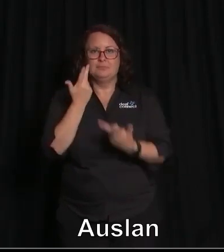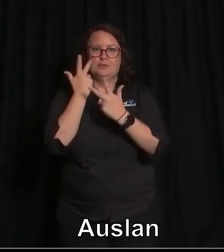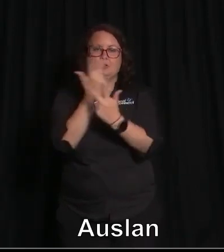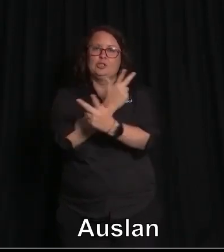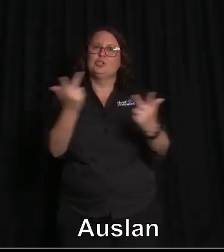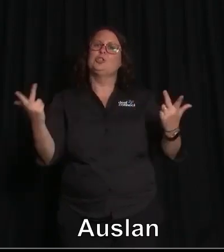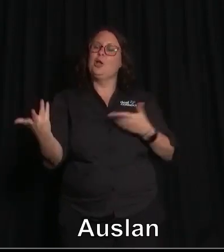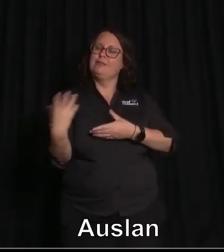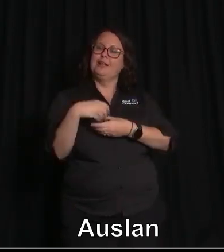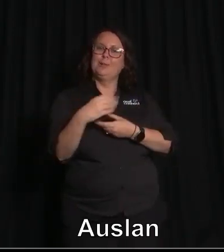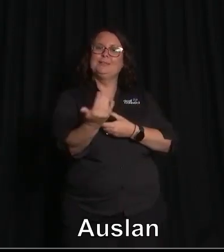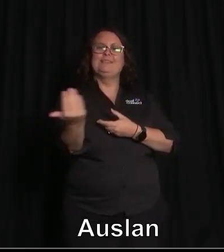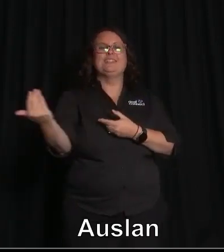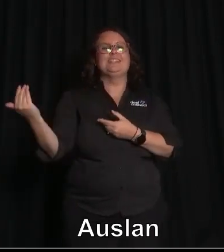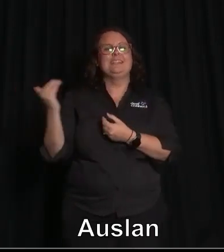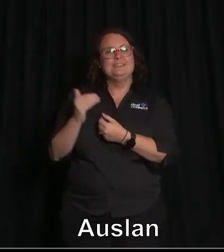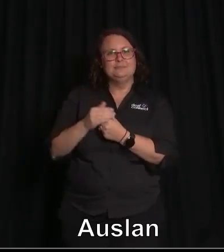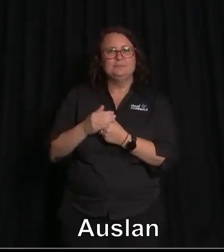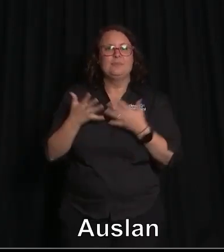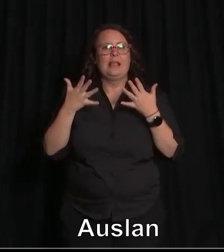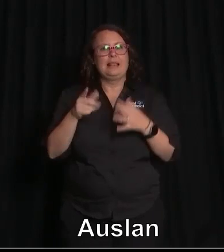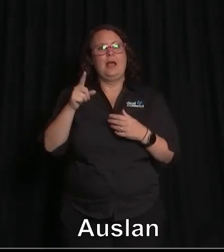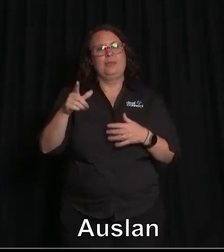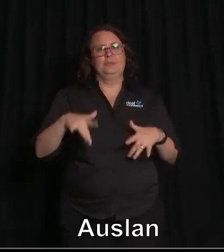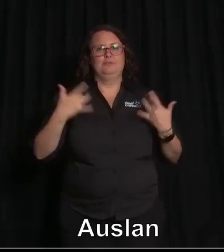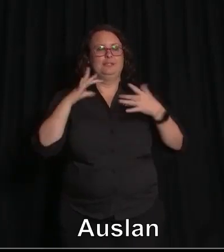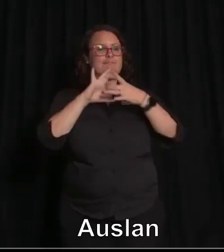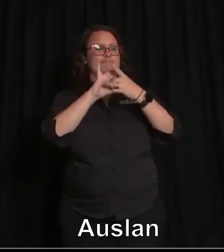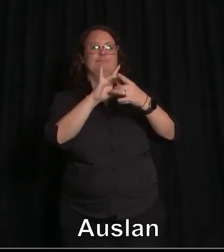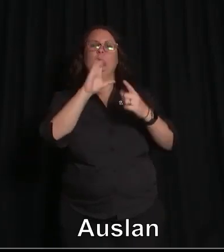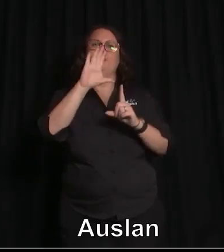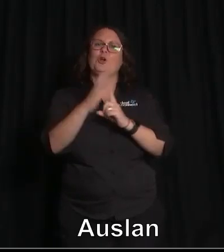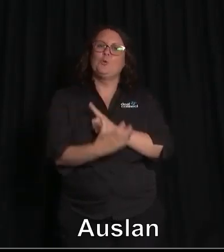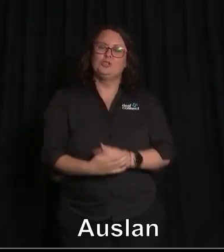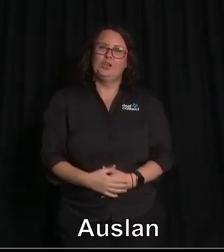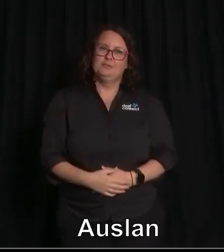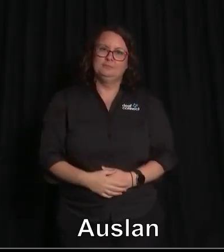promote inclusivity and to allow them to connect with their cultures.